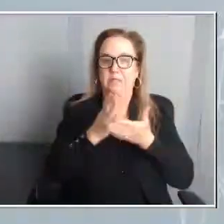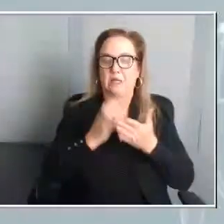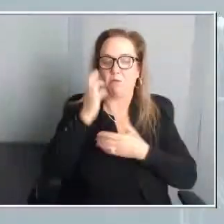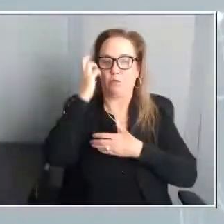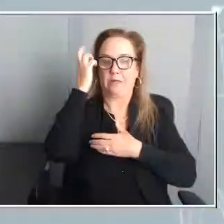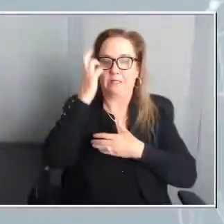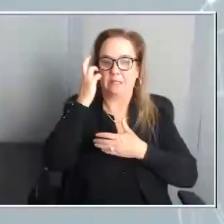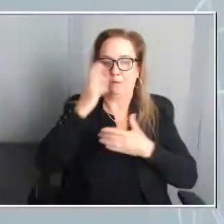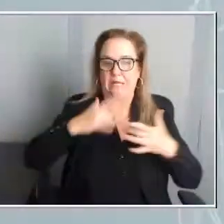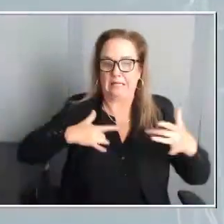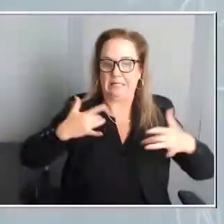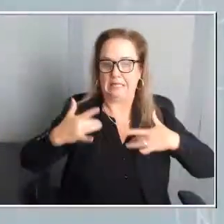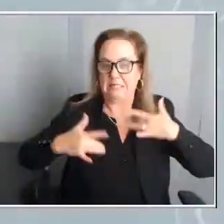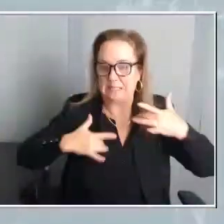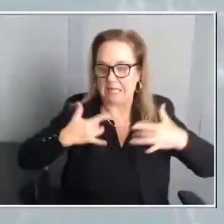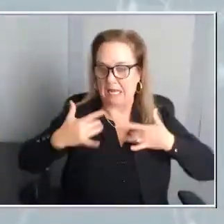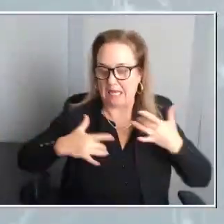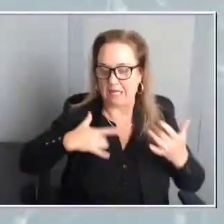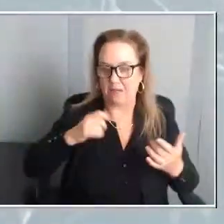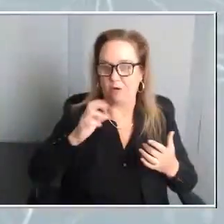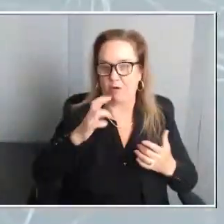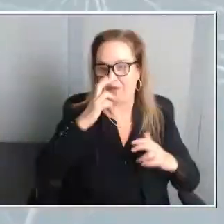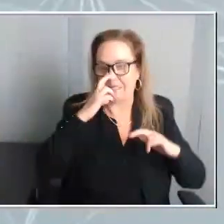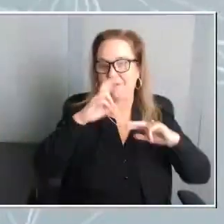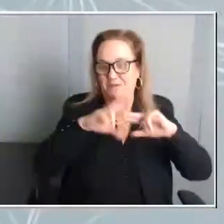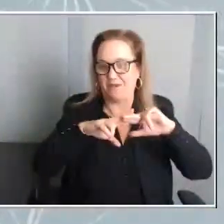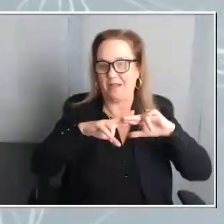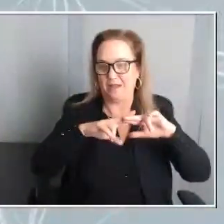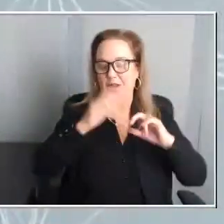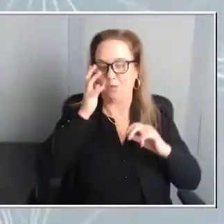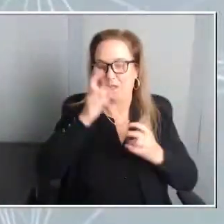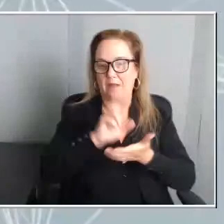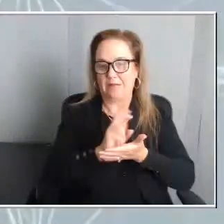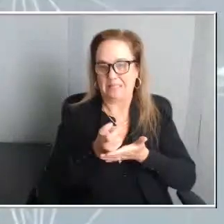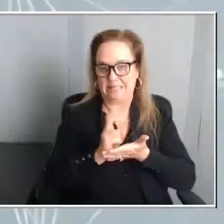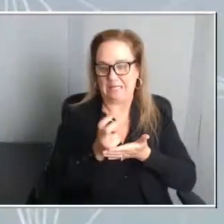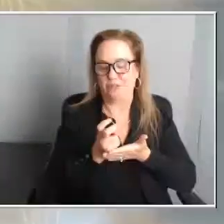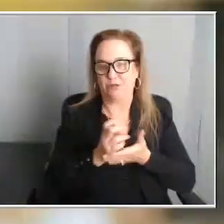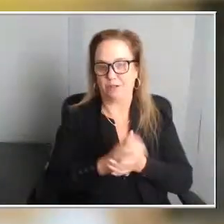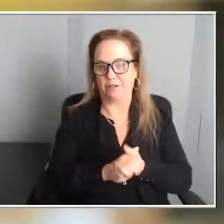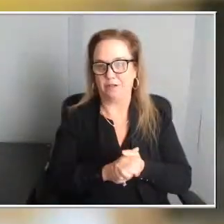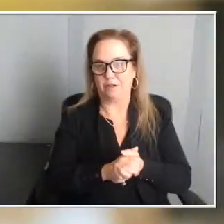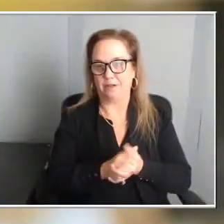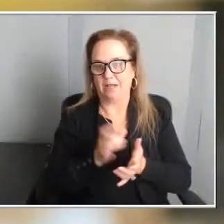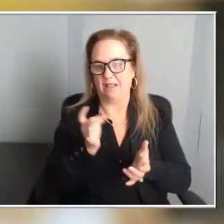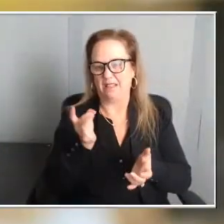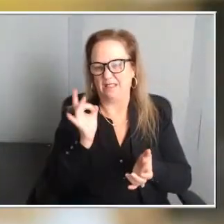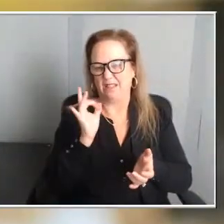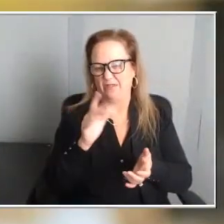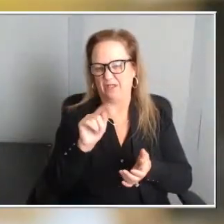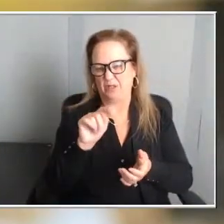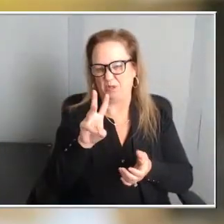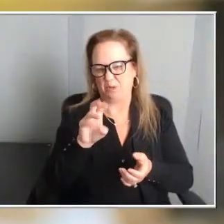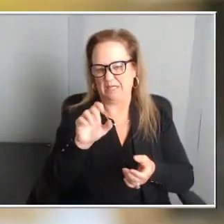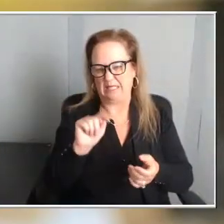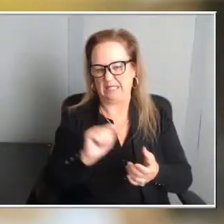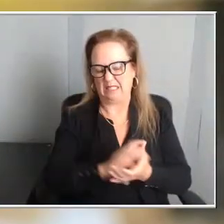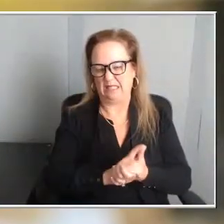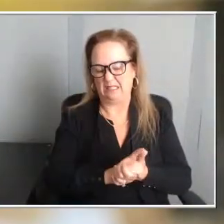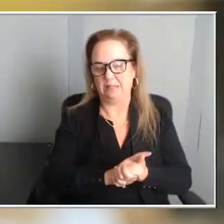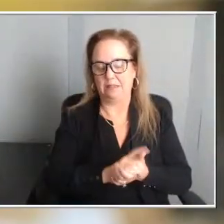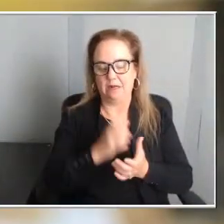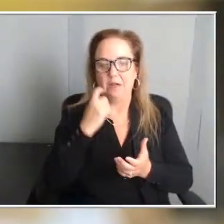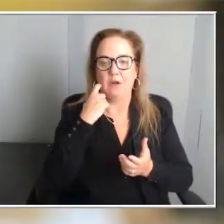really excited or he's having a lot of fun, he's going to have a seizure. Oh, that's a nasty twist. Yeah, but lately